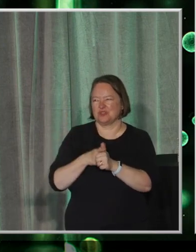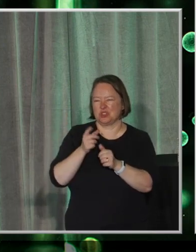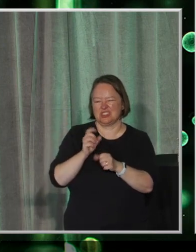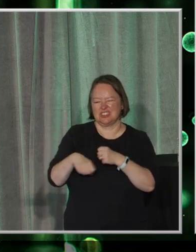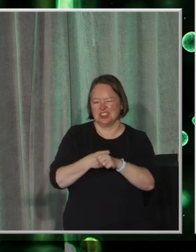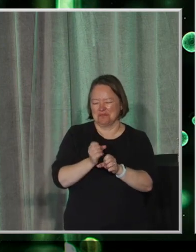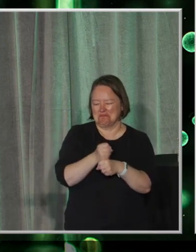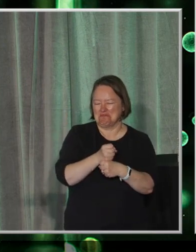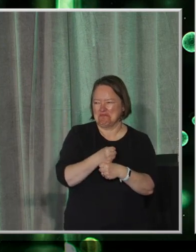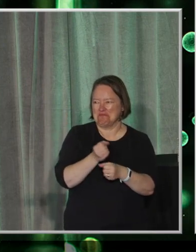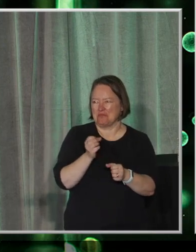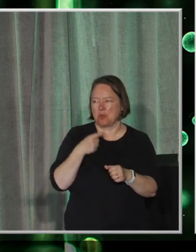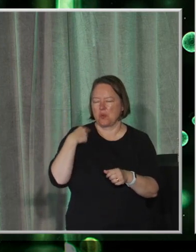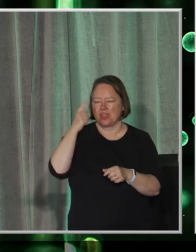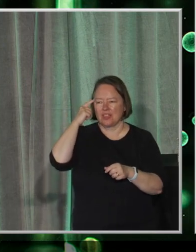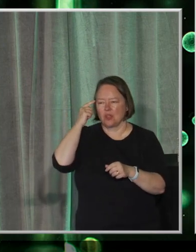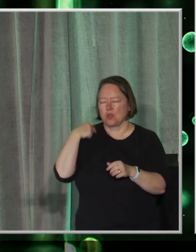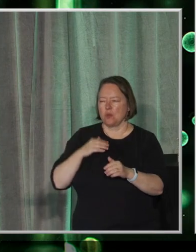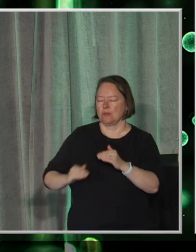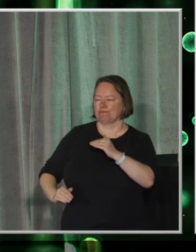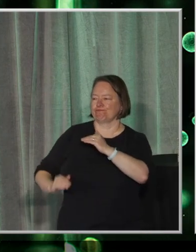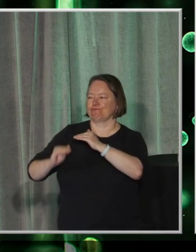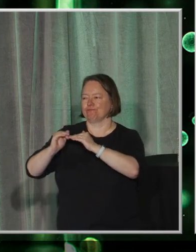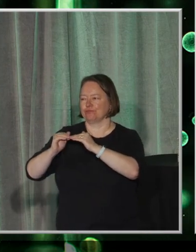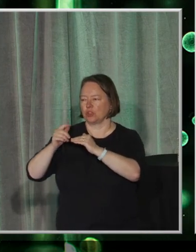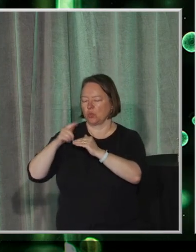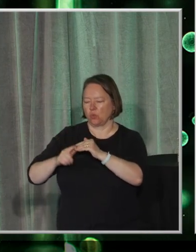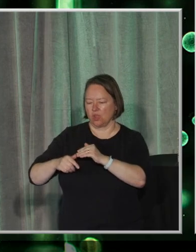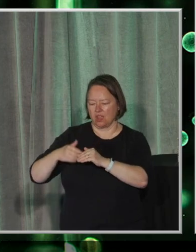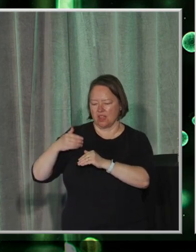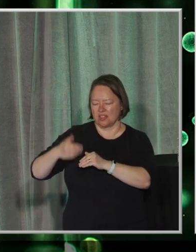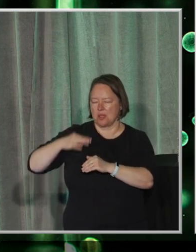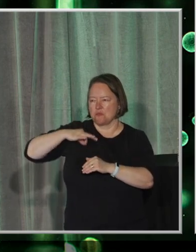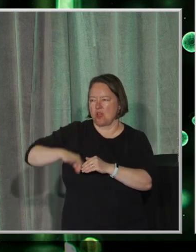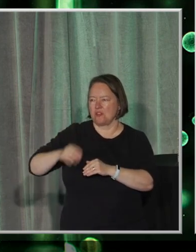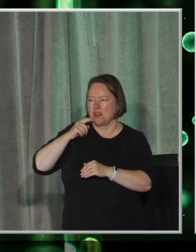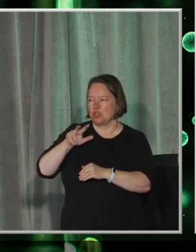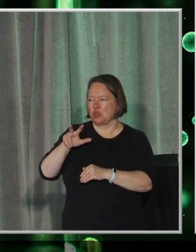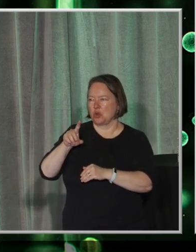we expect to break even in our third year of our production with a net profit of over